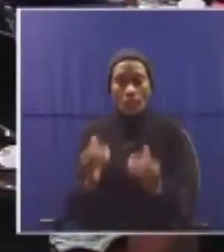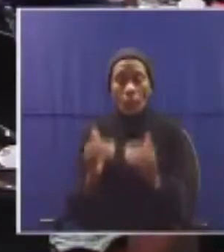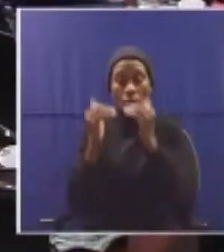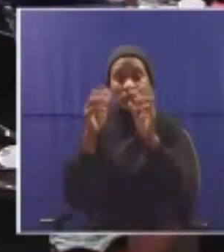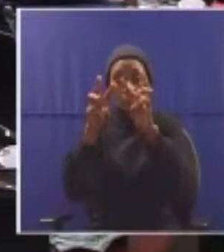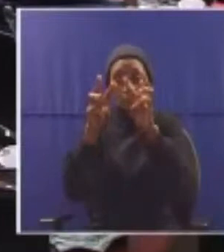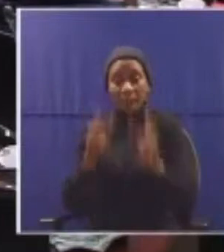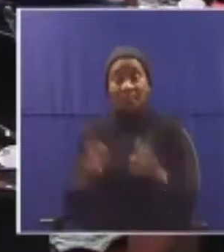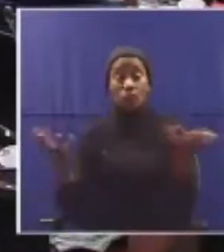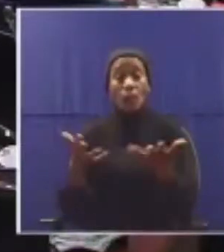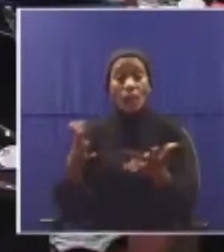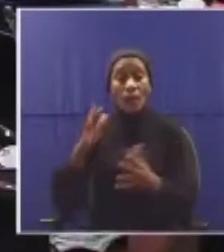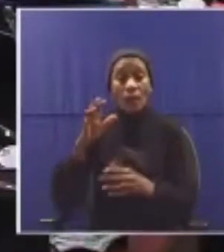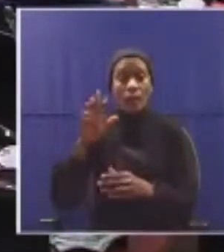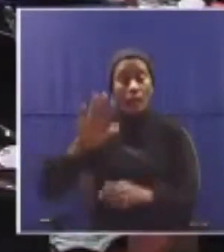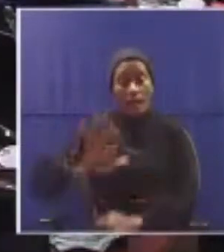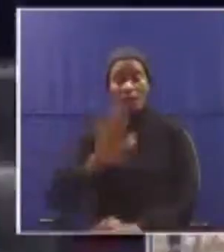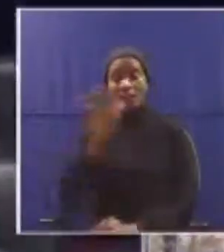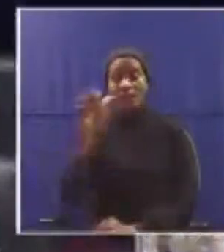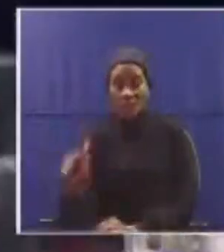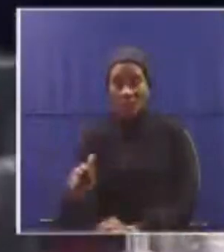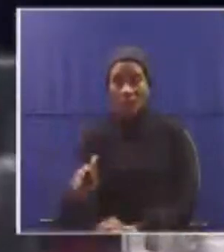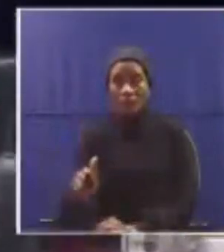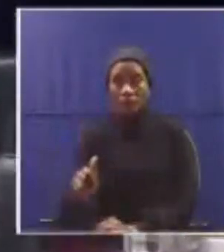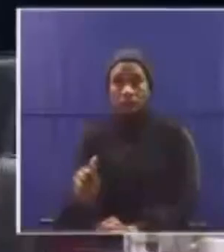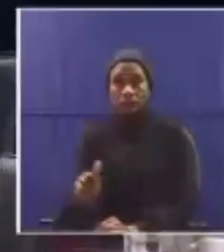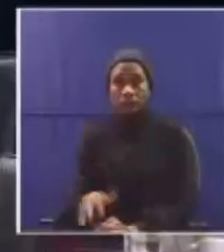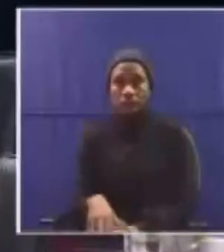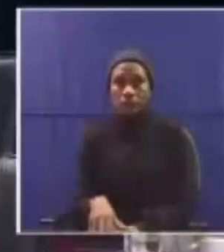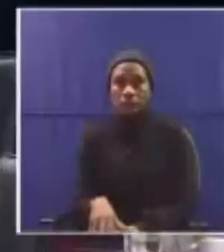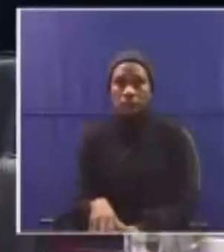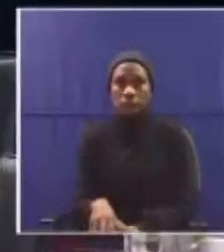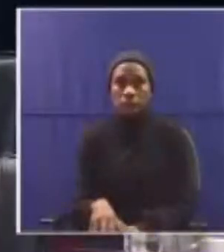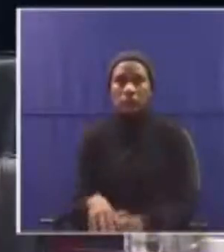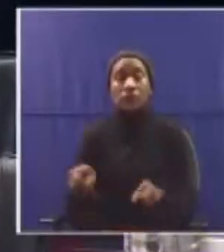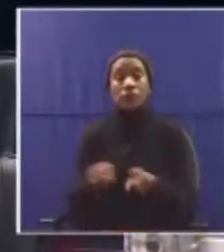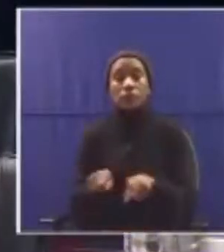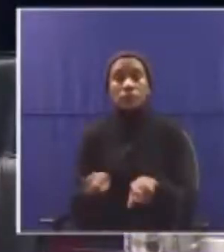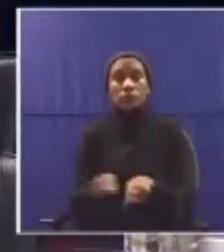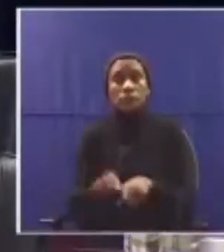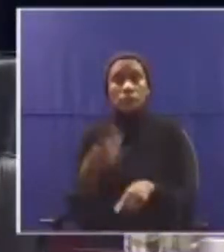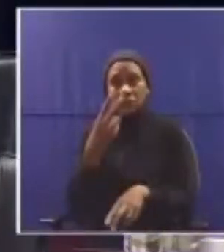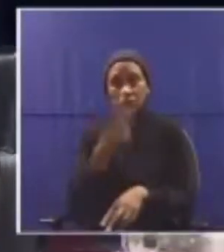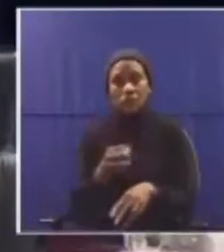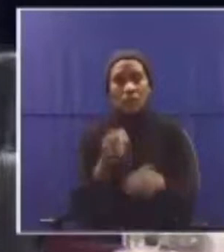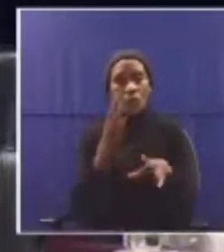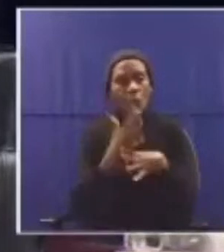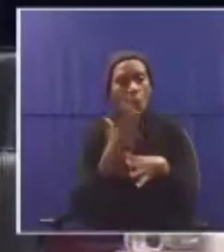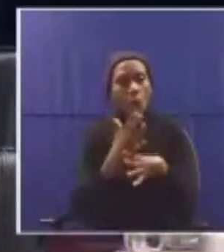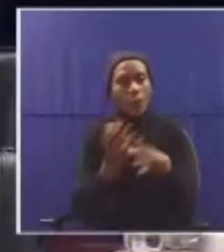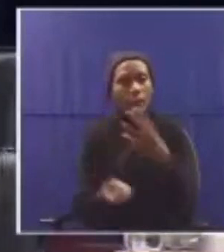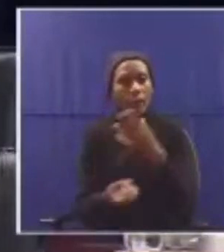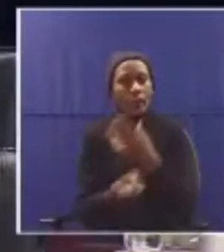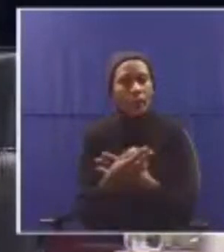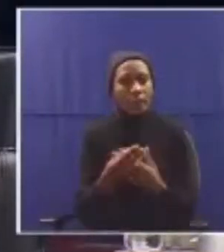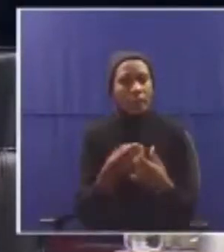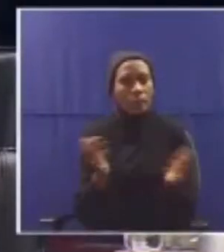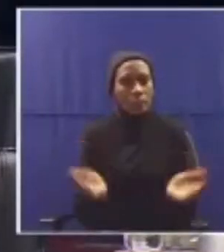peace, security, and stability in the continent. Noting the peace initiative of